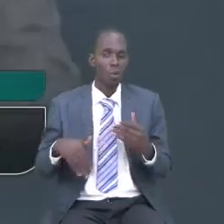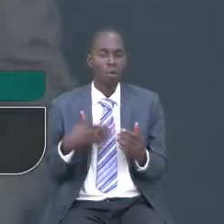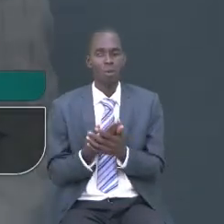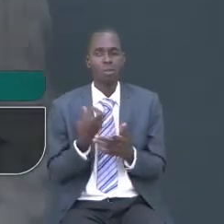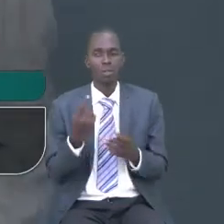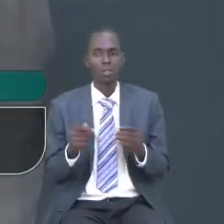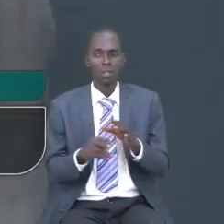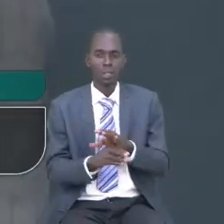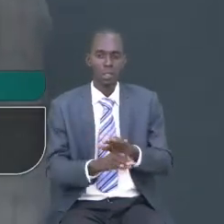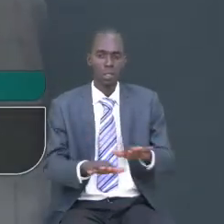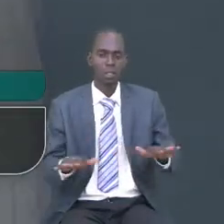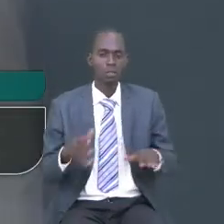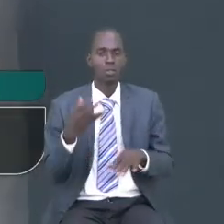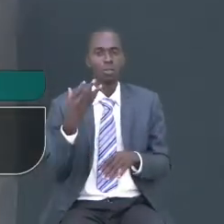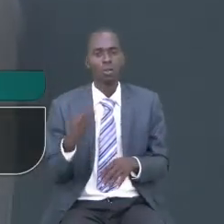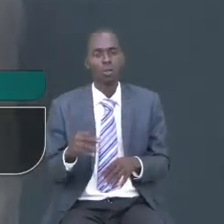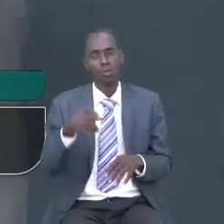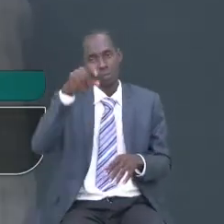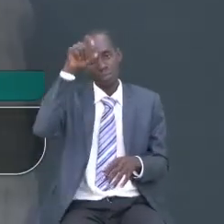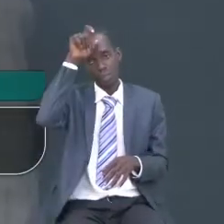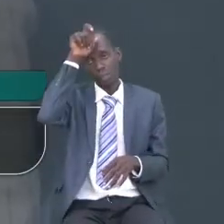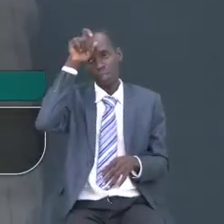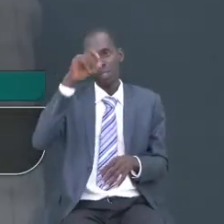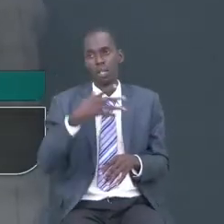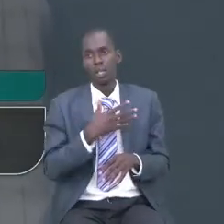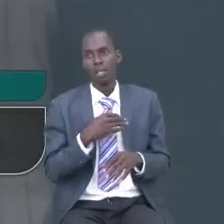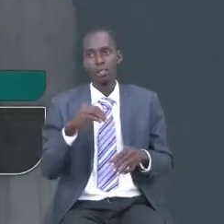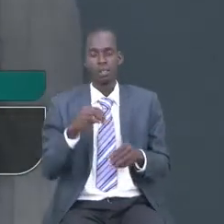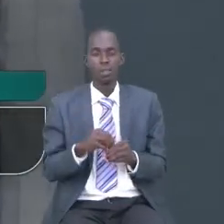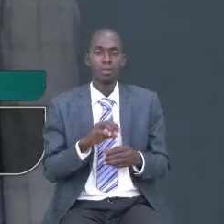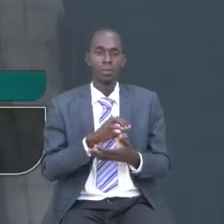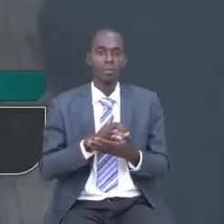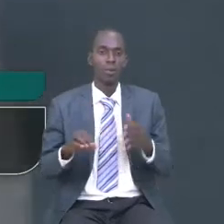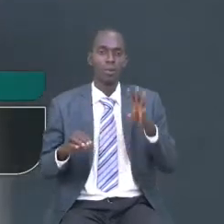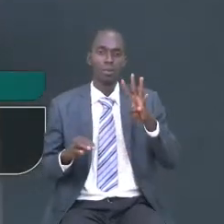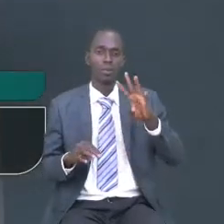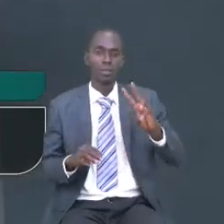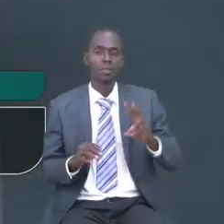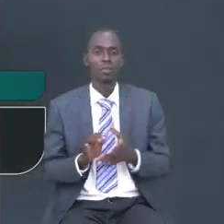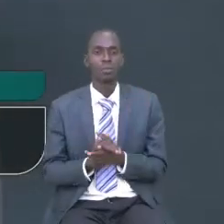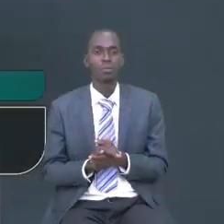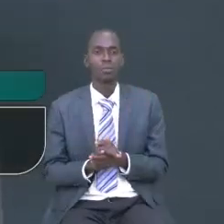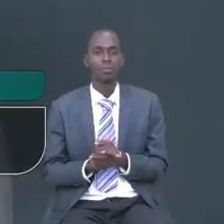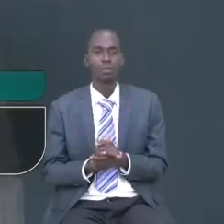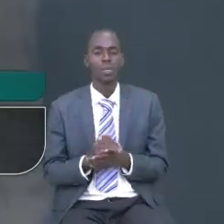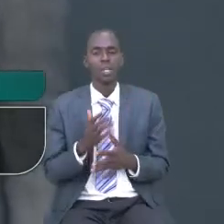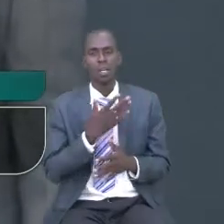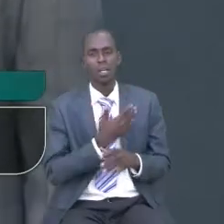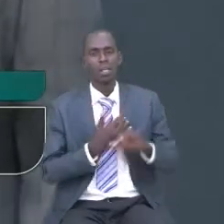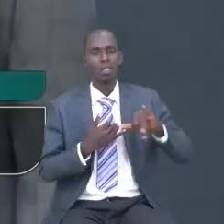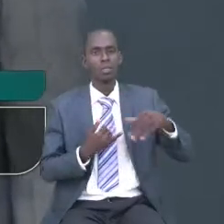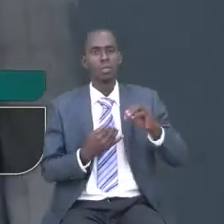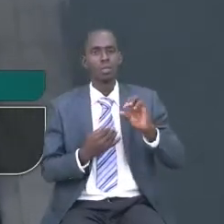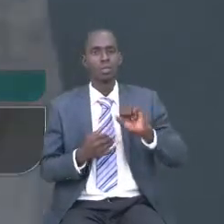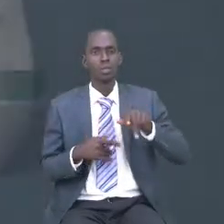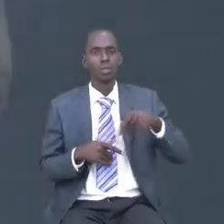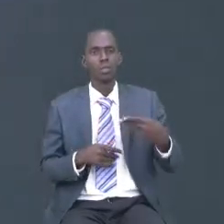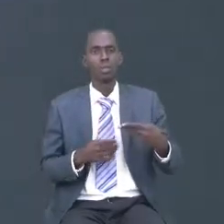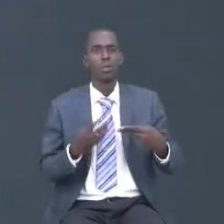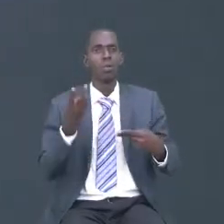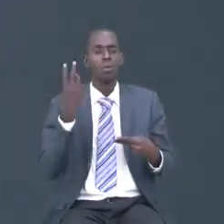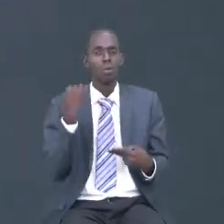land of Egypt. And then verse 46, we're told, and Joseph